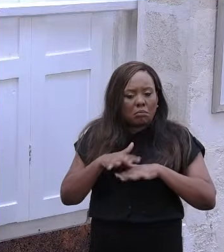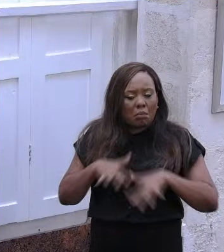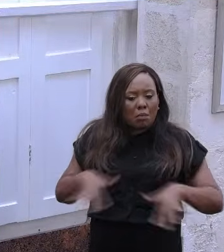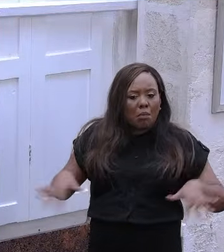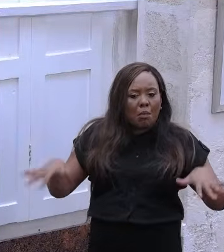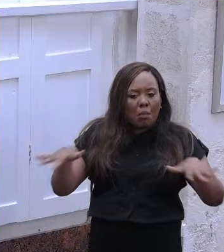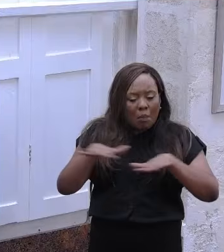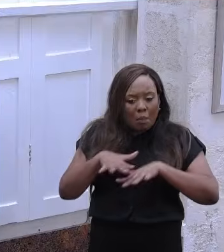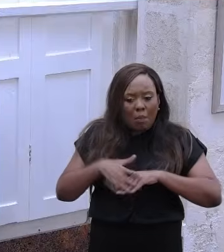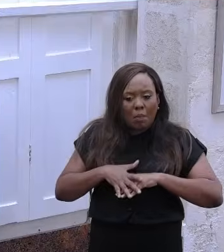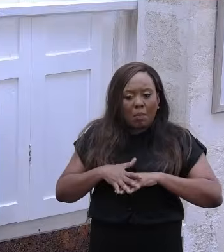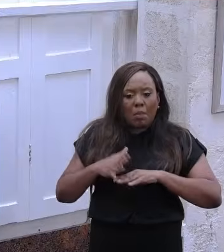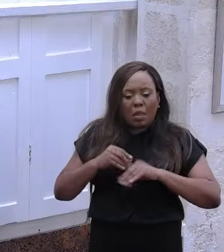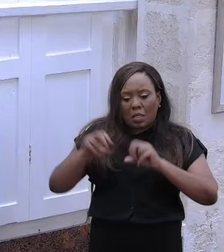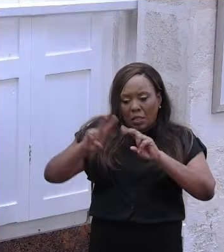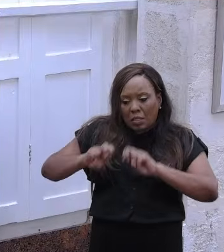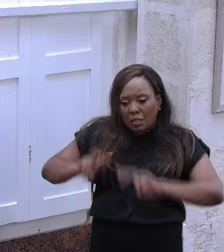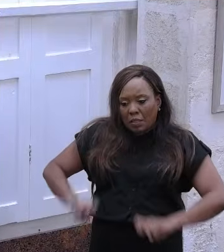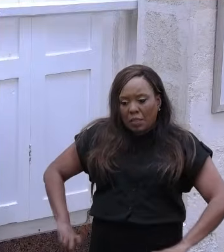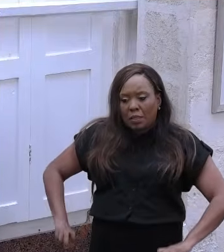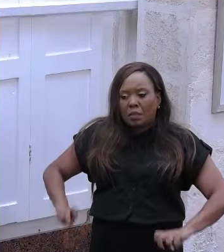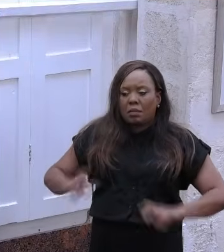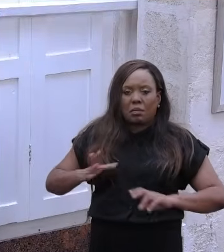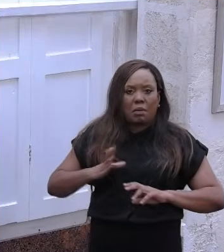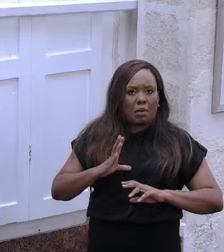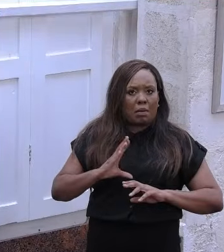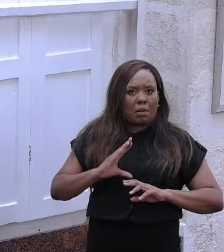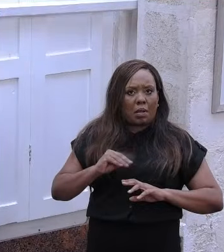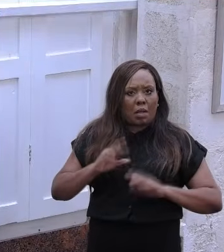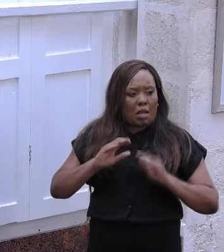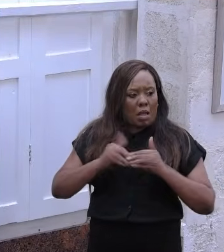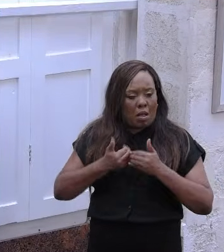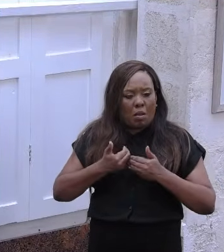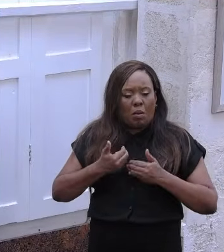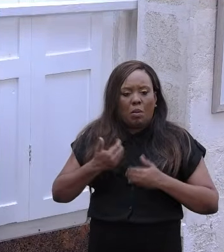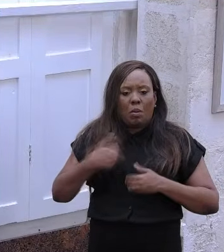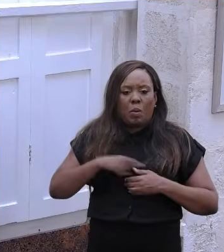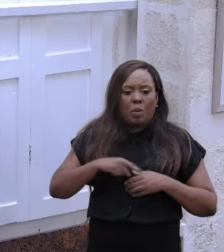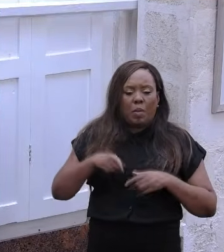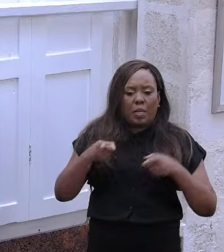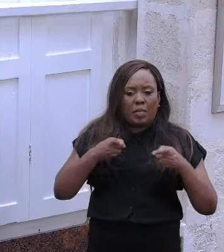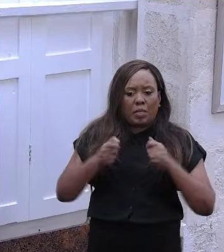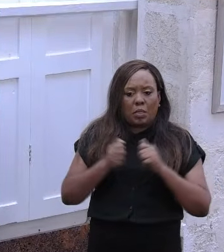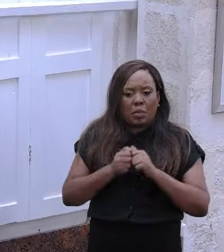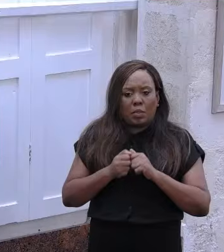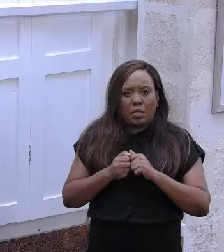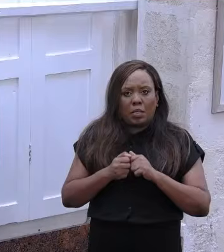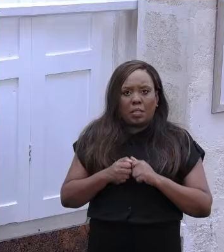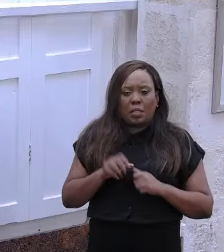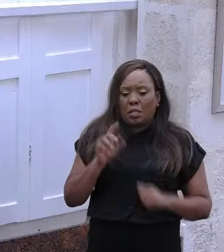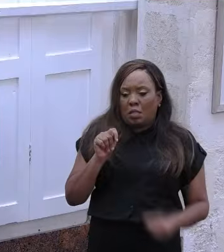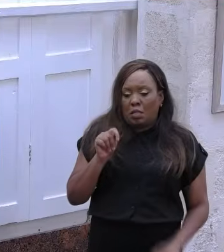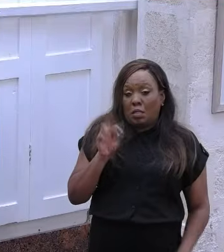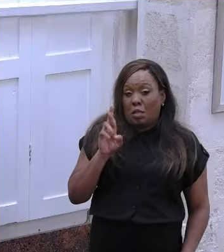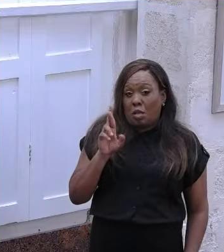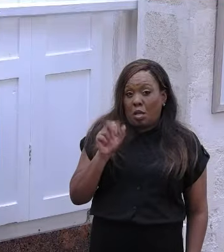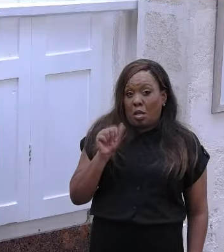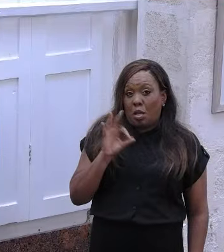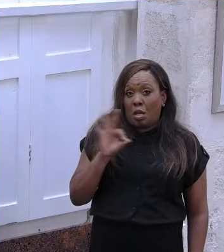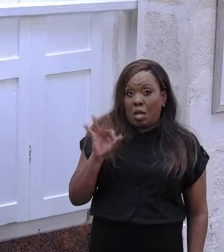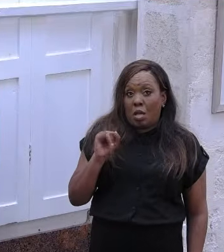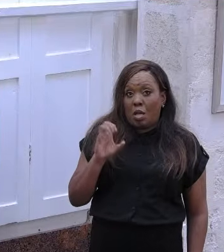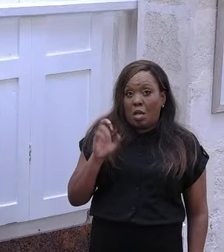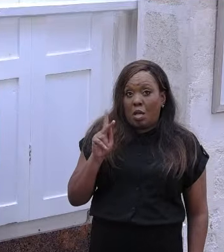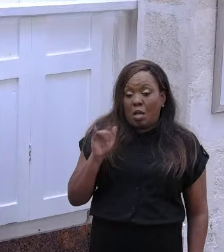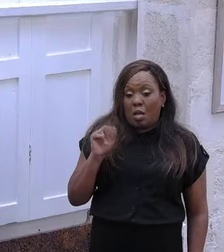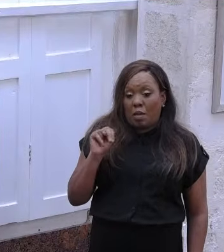and enforcement aligned with Barbados' trafficking in persons legislation. The BEC separately raises the